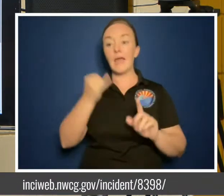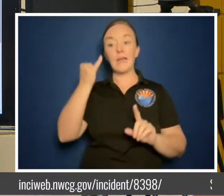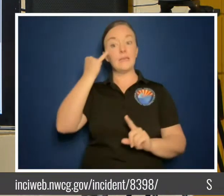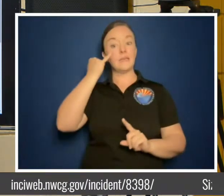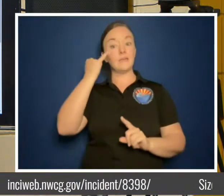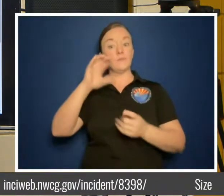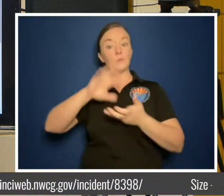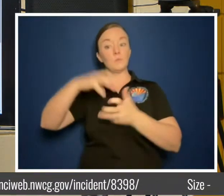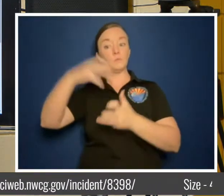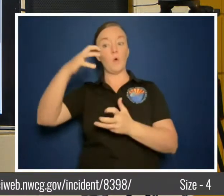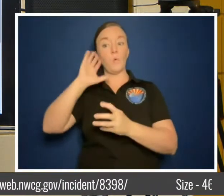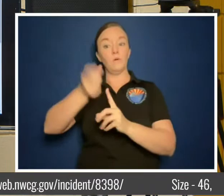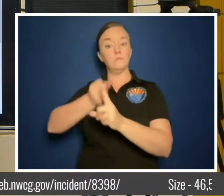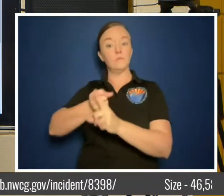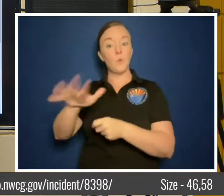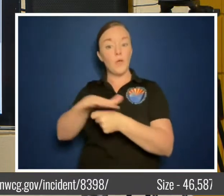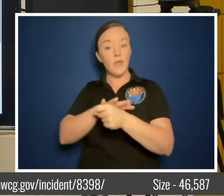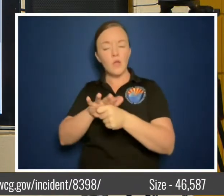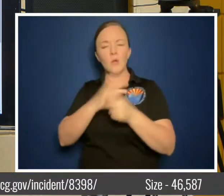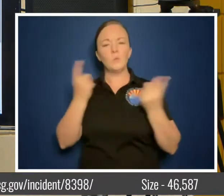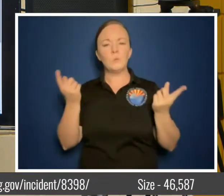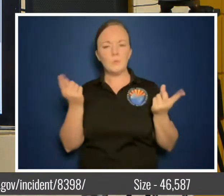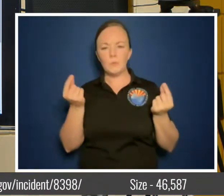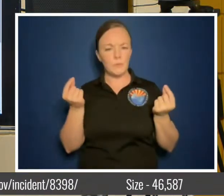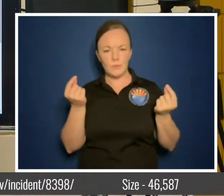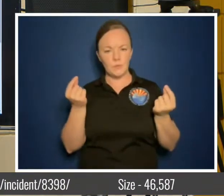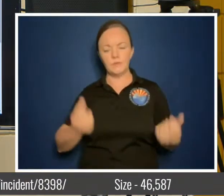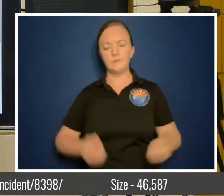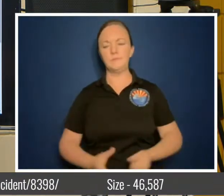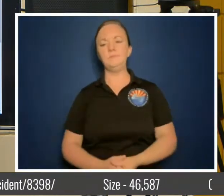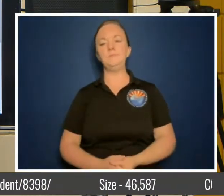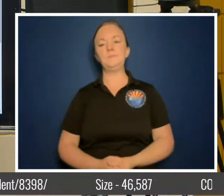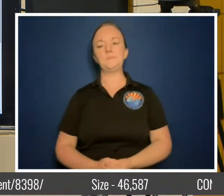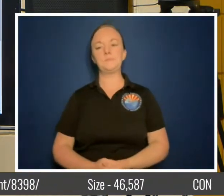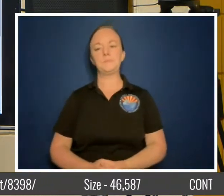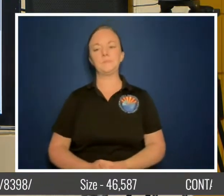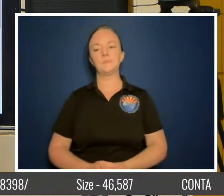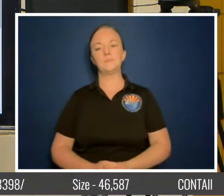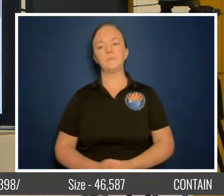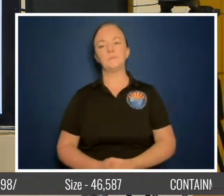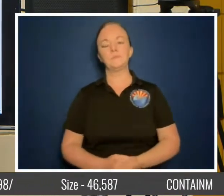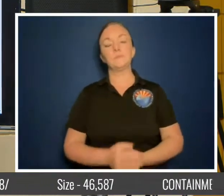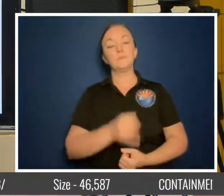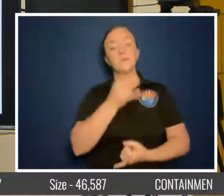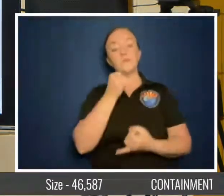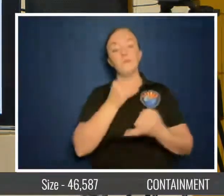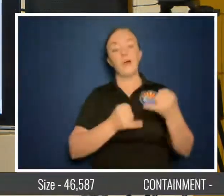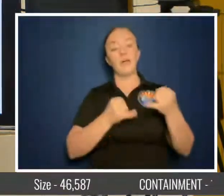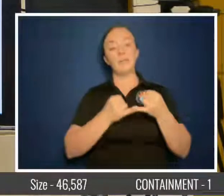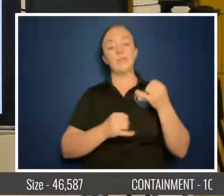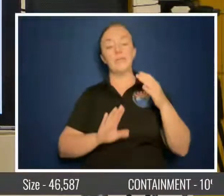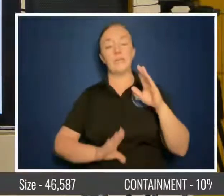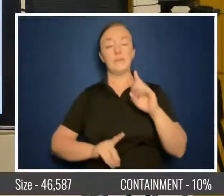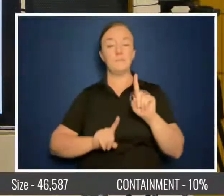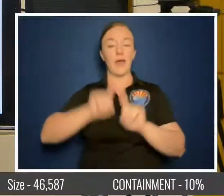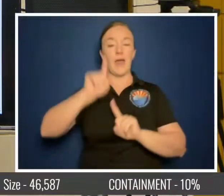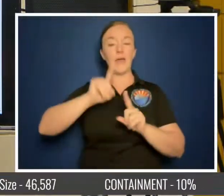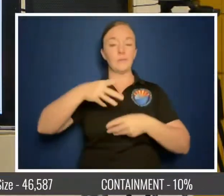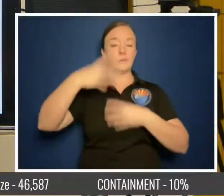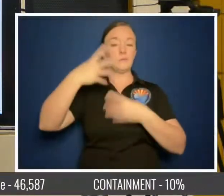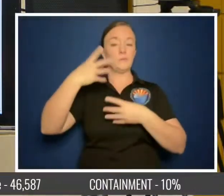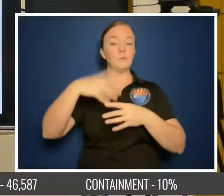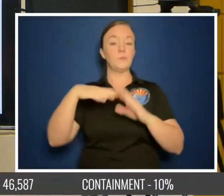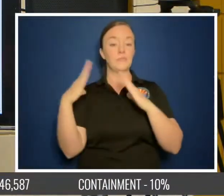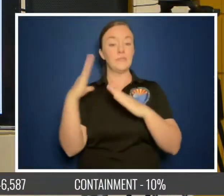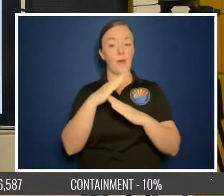at those different levels of smoke. And then finally, if we scroll back up here all the way to the top, there is a